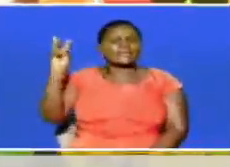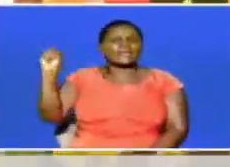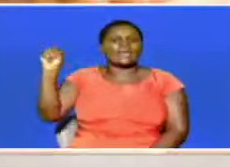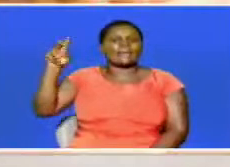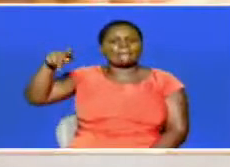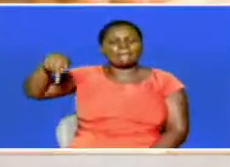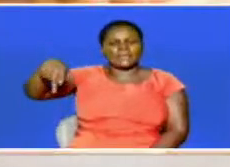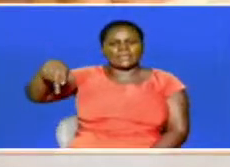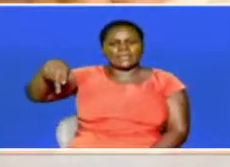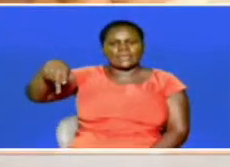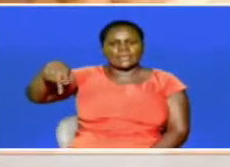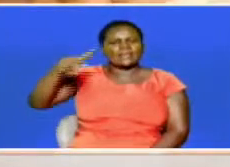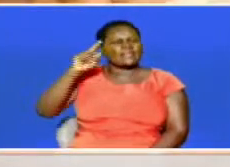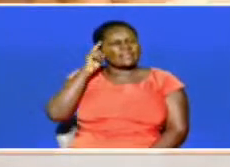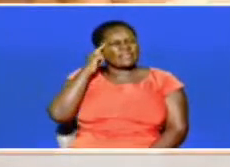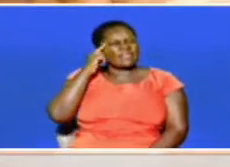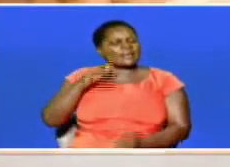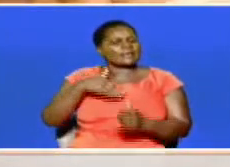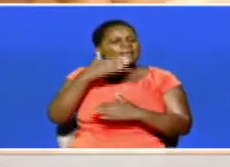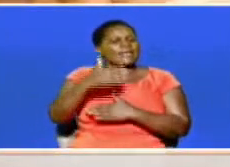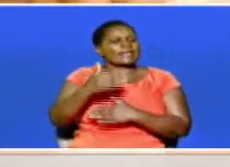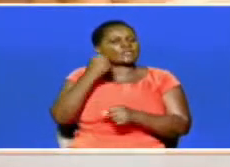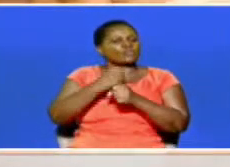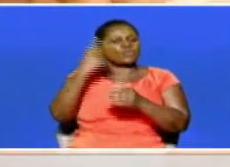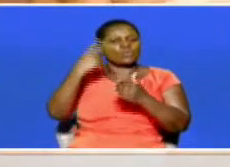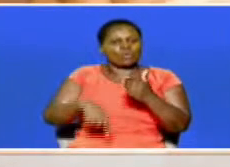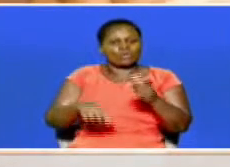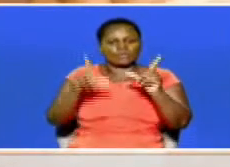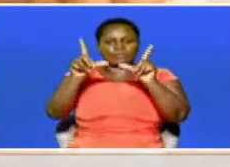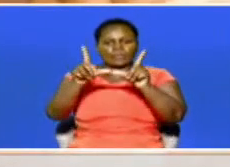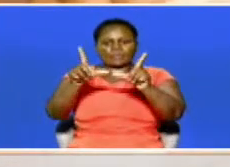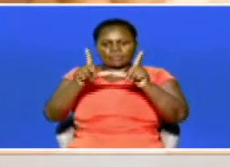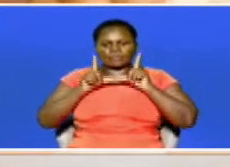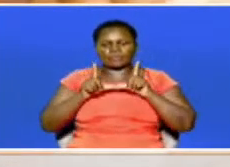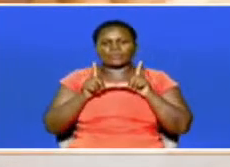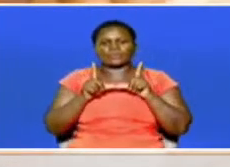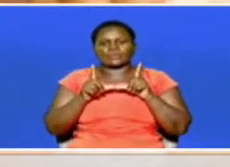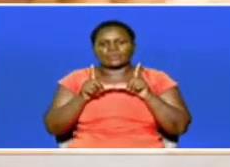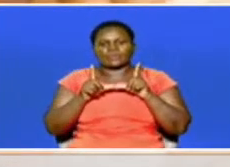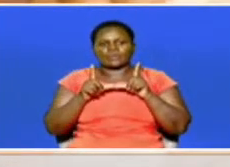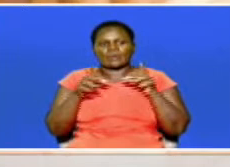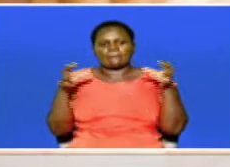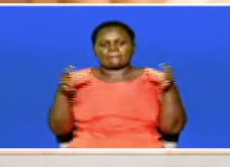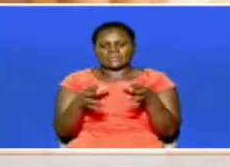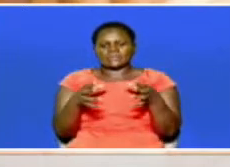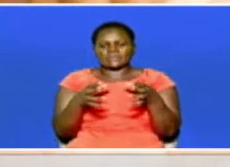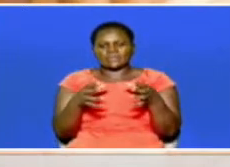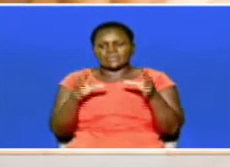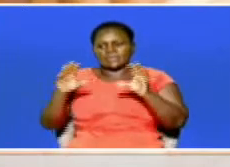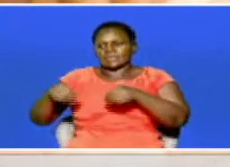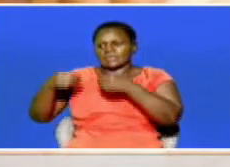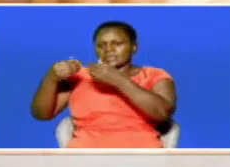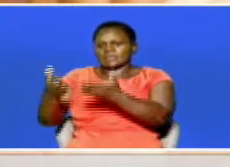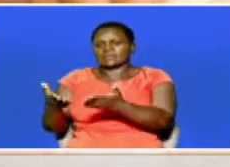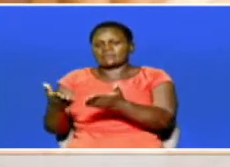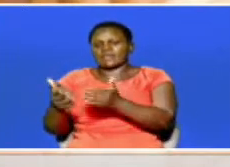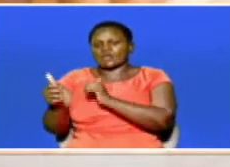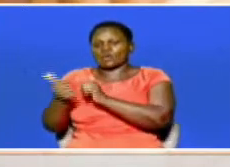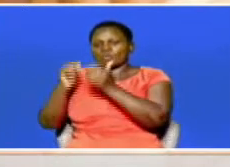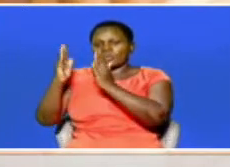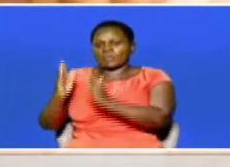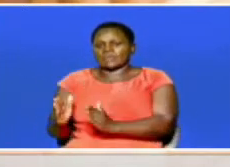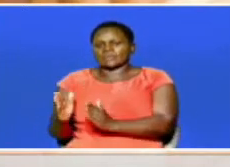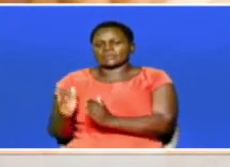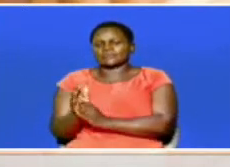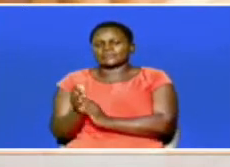Alfred Keter still pondering his next move after his interim ticket was withdrawn by the party and handed over to his competitor